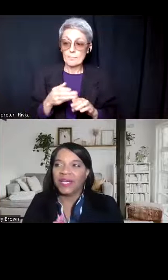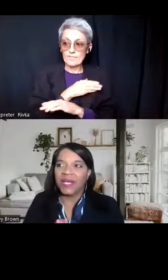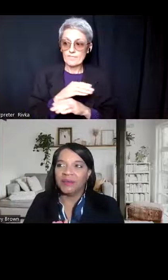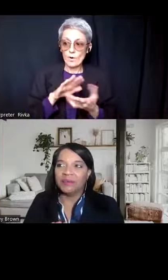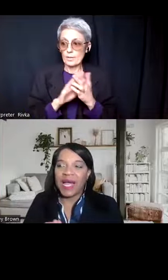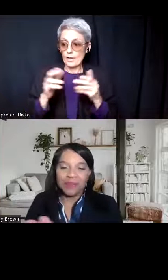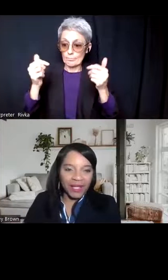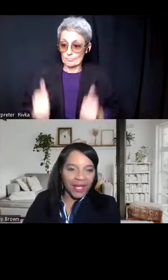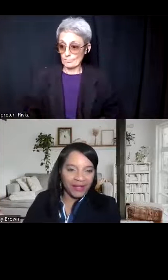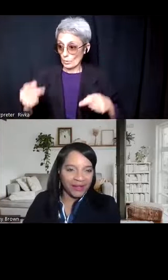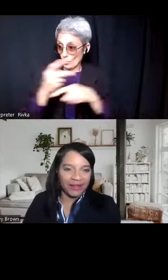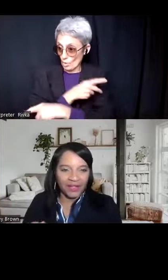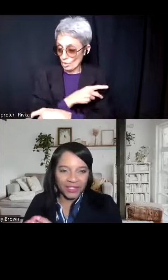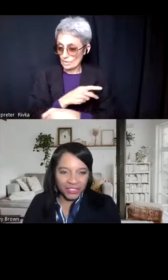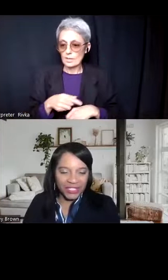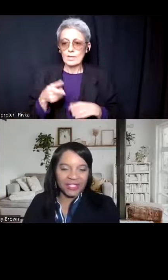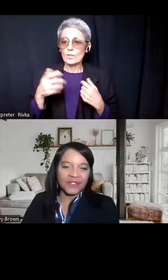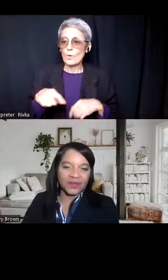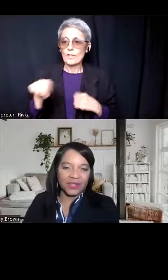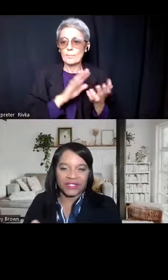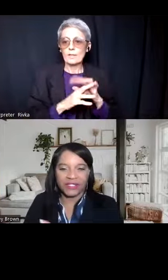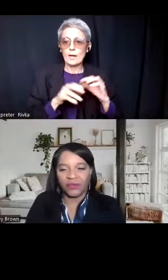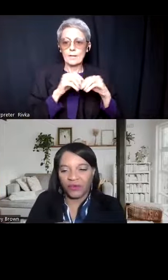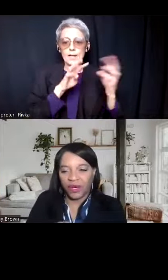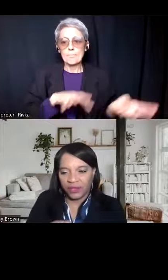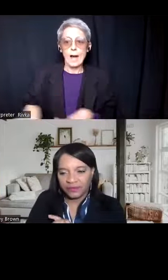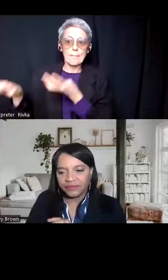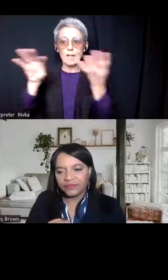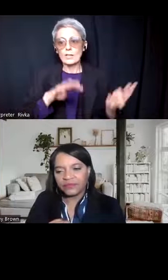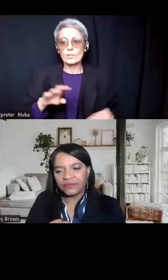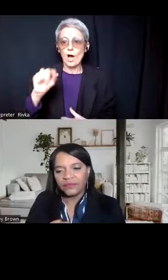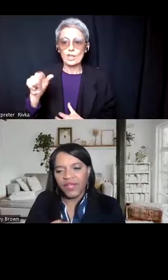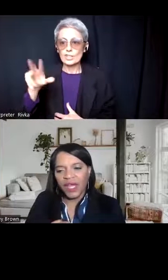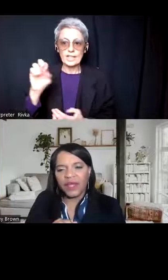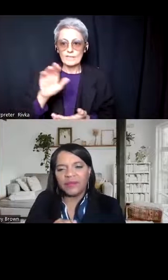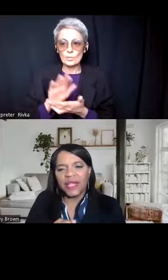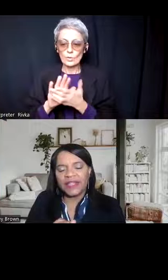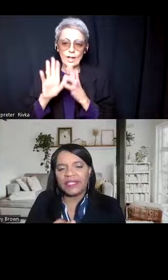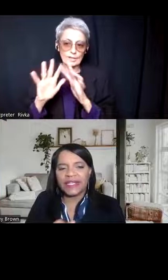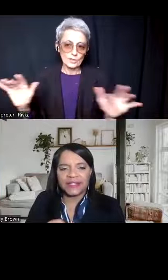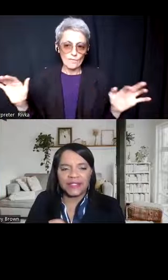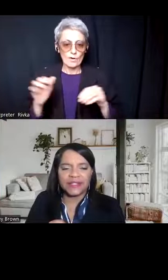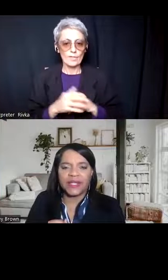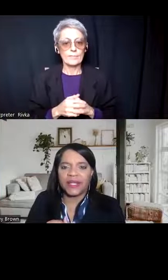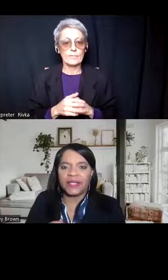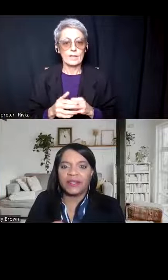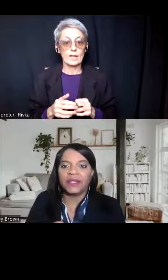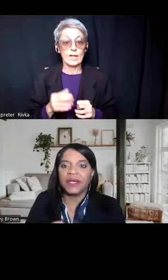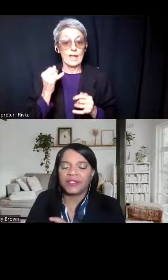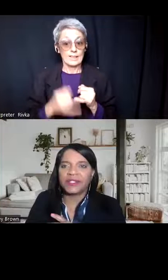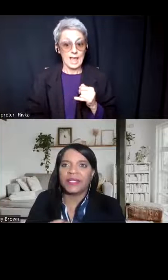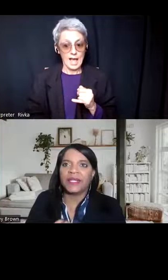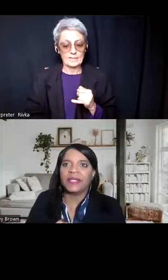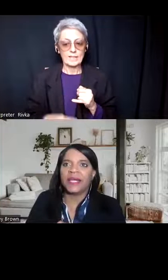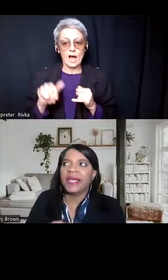that pipeline of alternative school and so forth. And then lastly is society, and